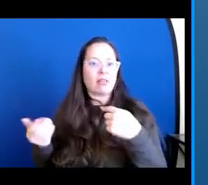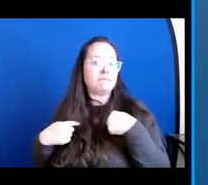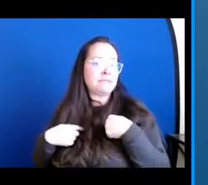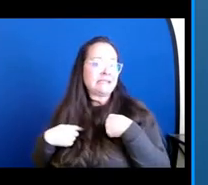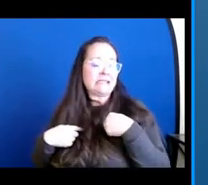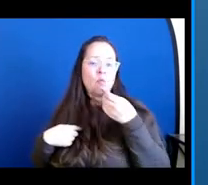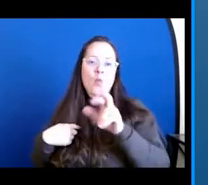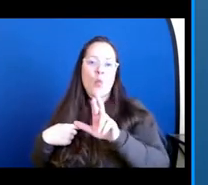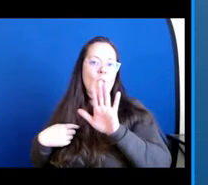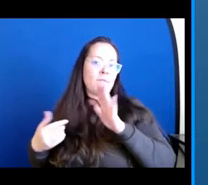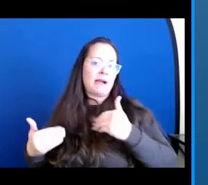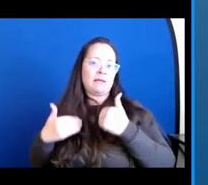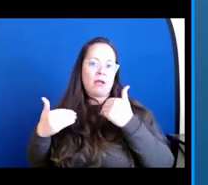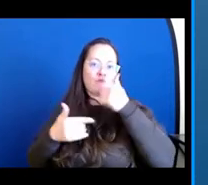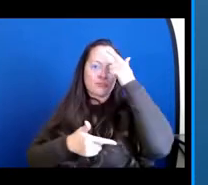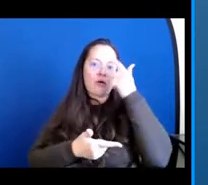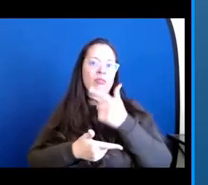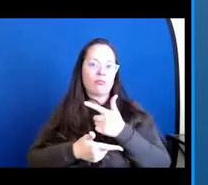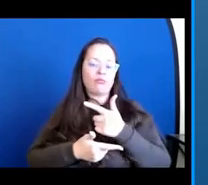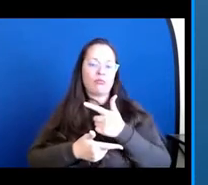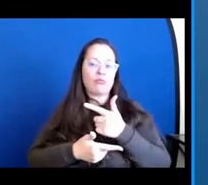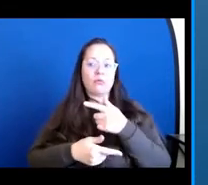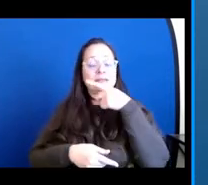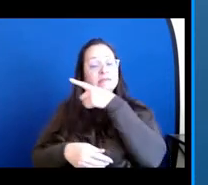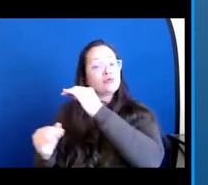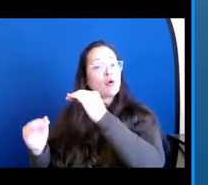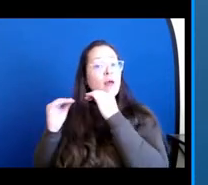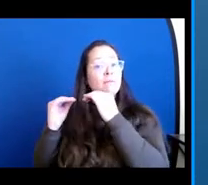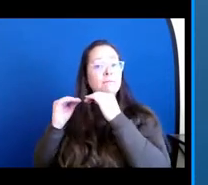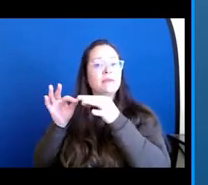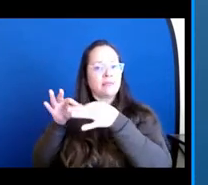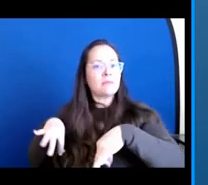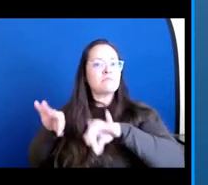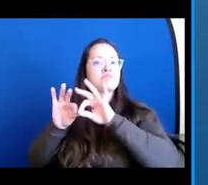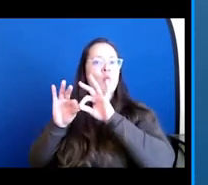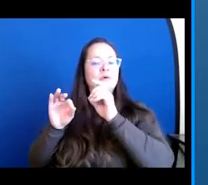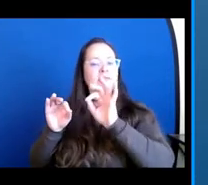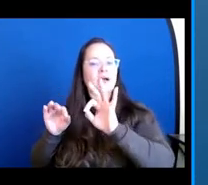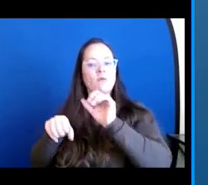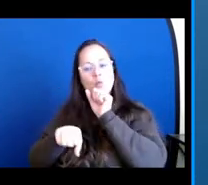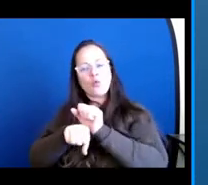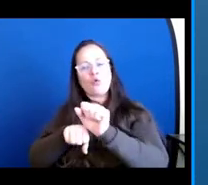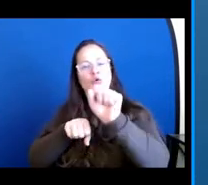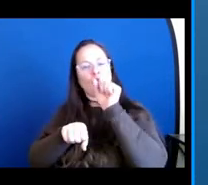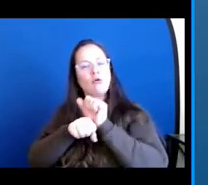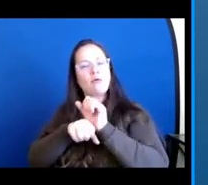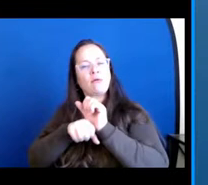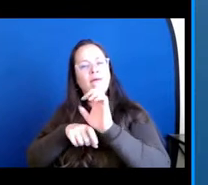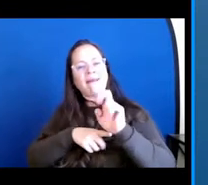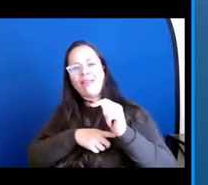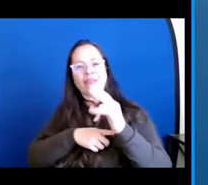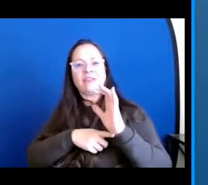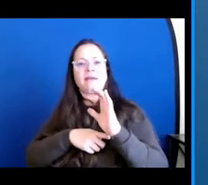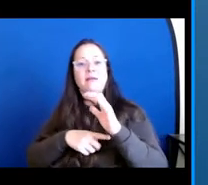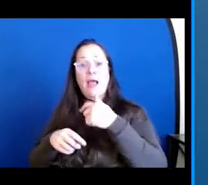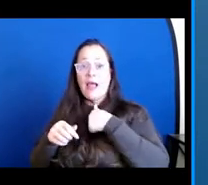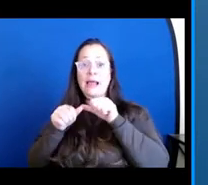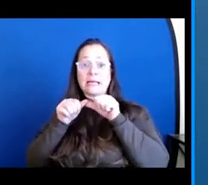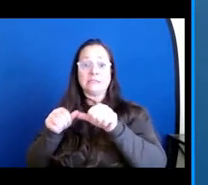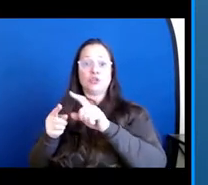my younger brother he taught me the importance of a work ethic that I continued to carry